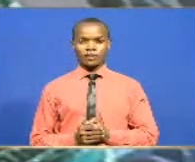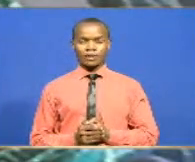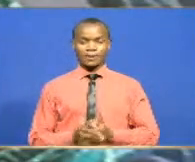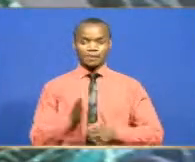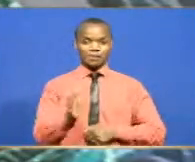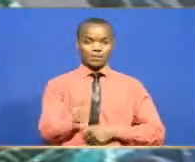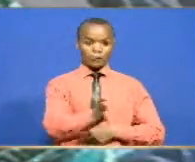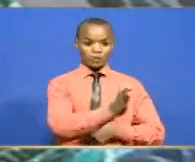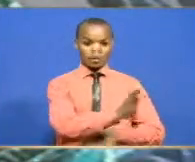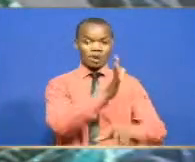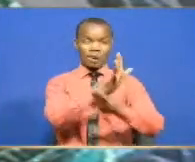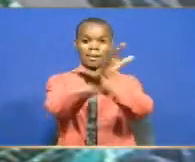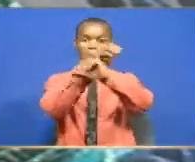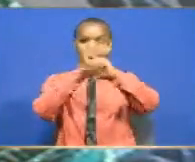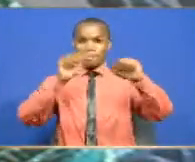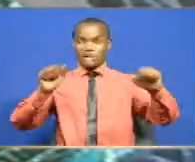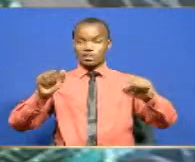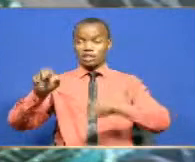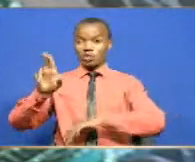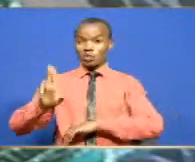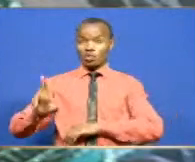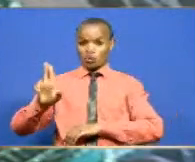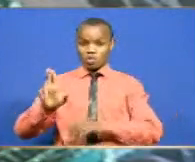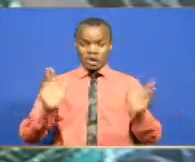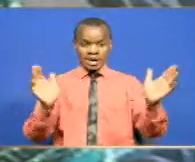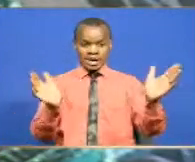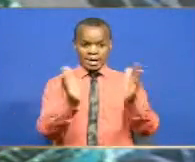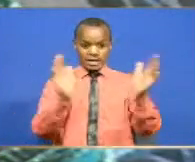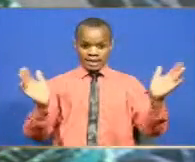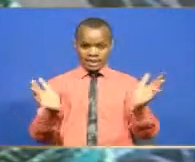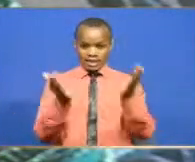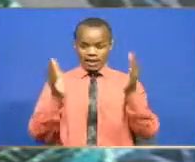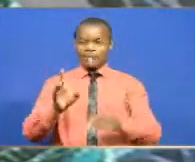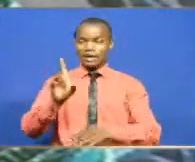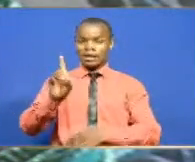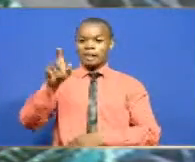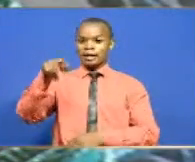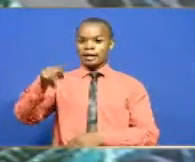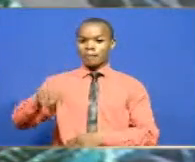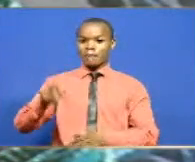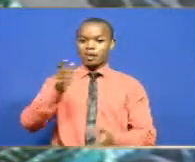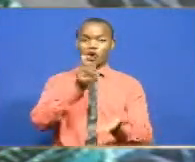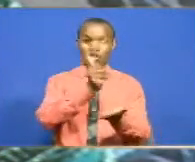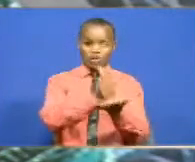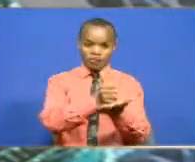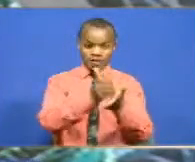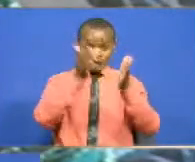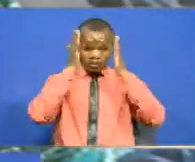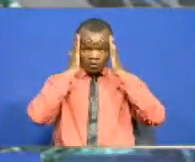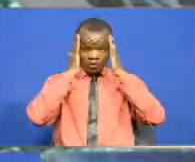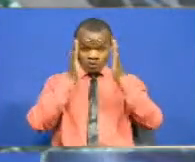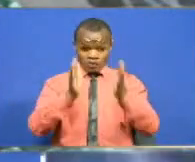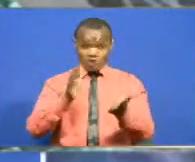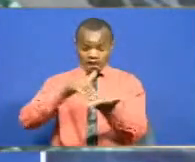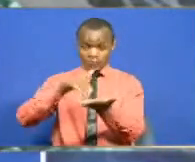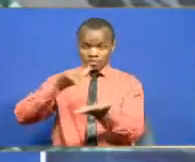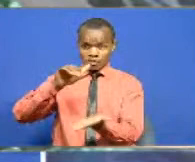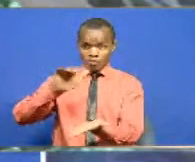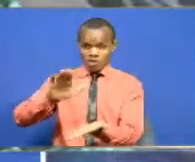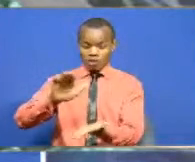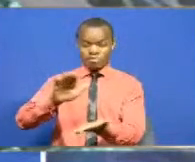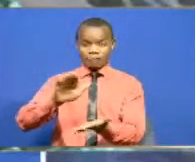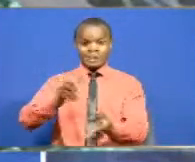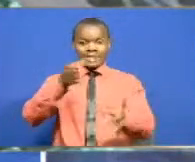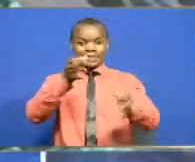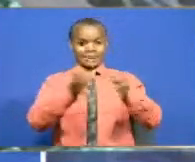Moving on, President Uhuru Kenyatta is encouraging the Office of the Director of Public Prosecution to focus more on the successful